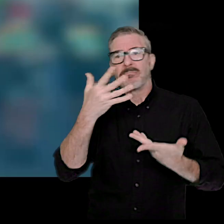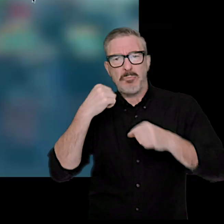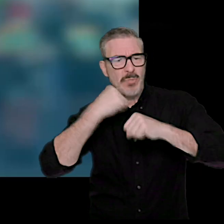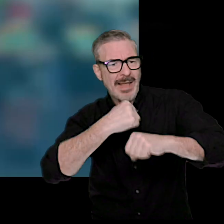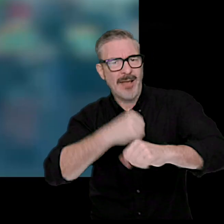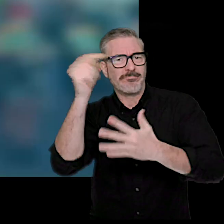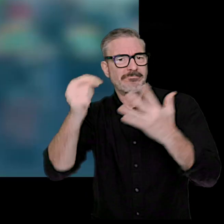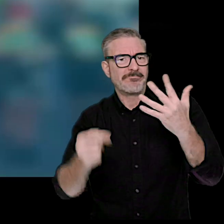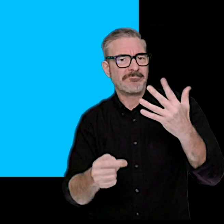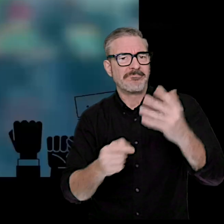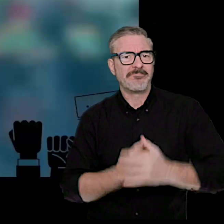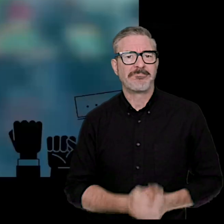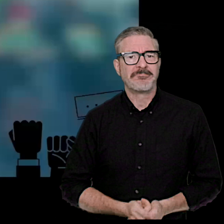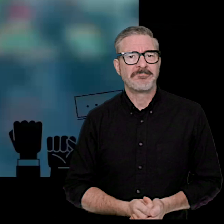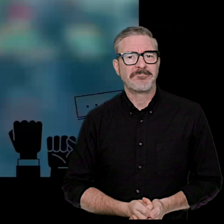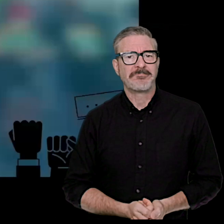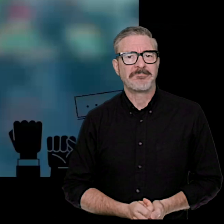law.